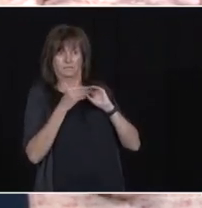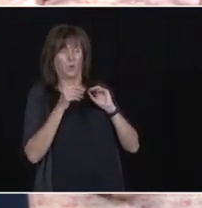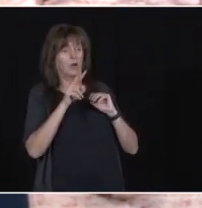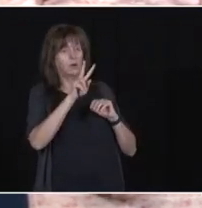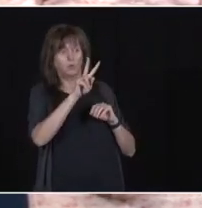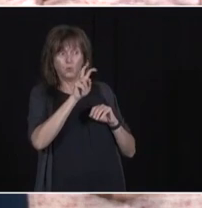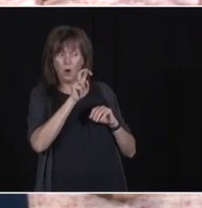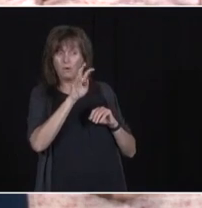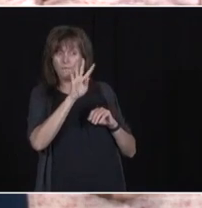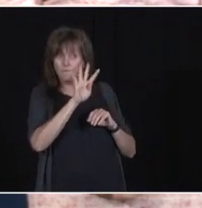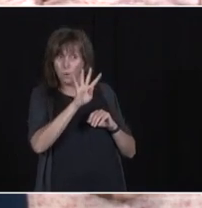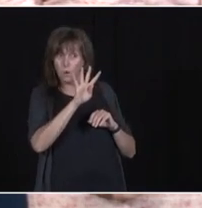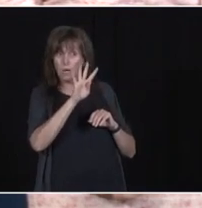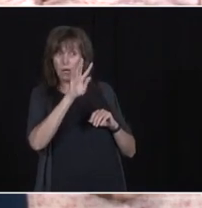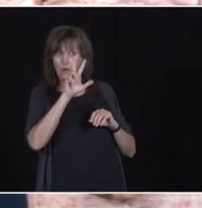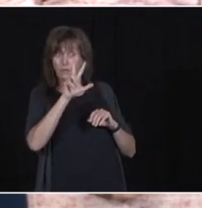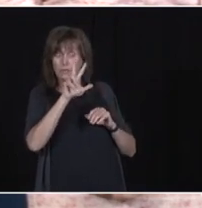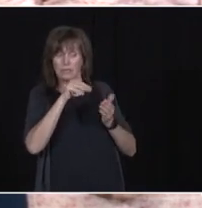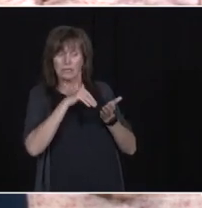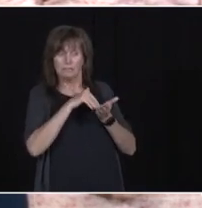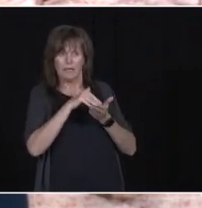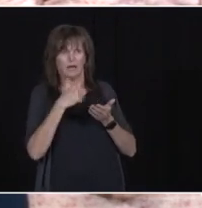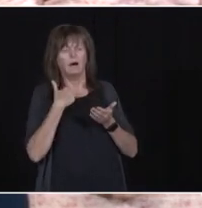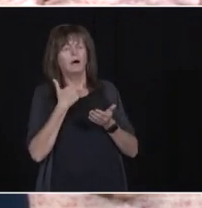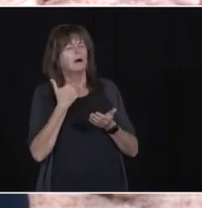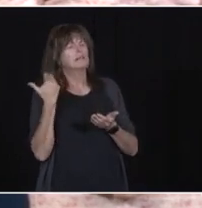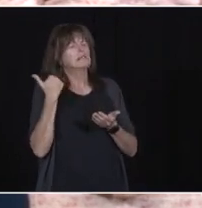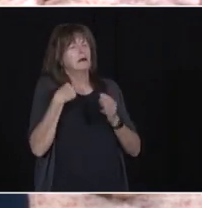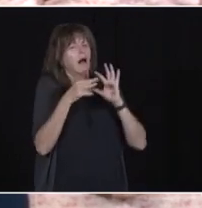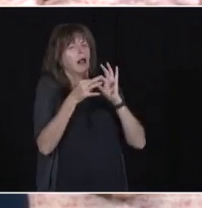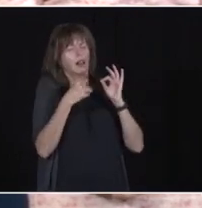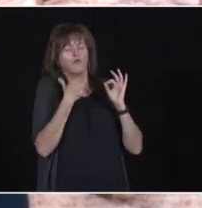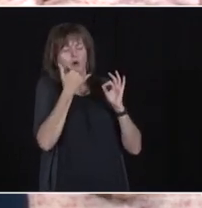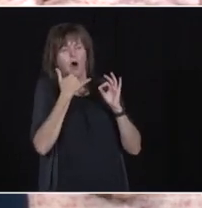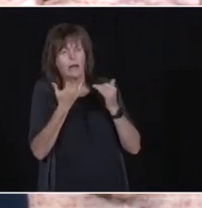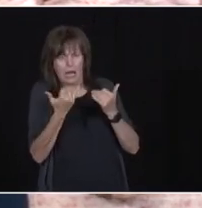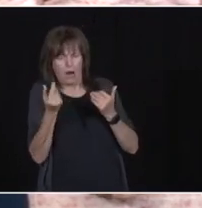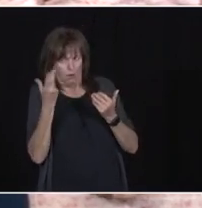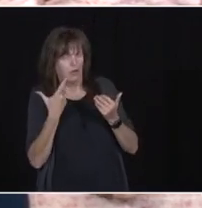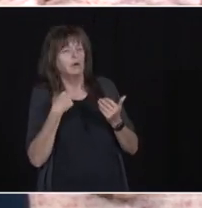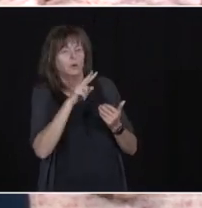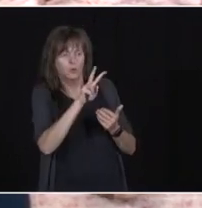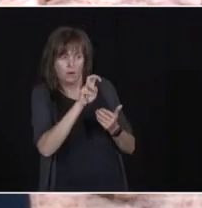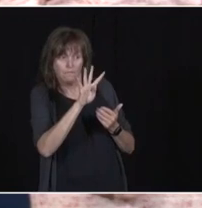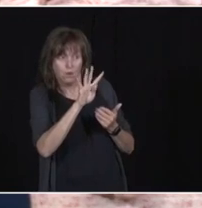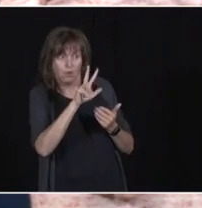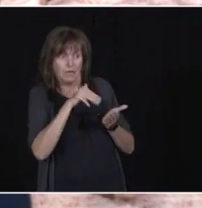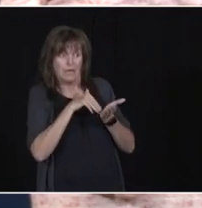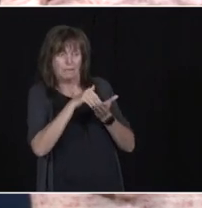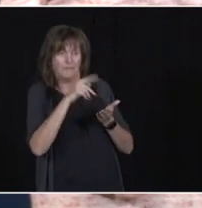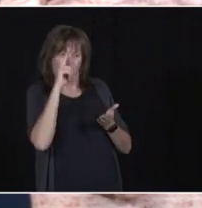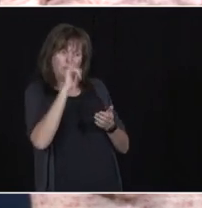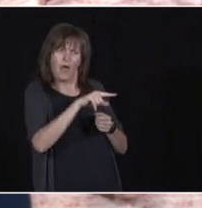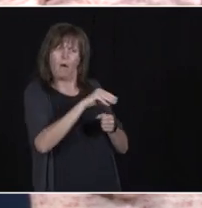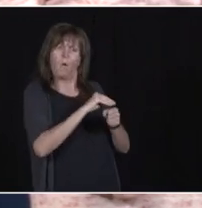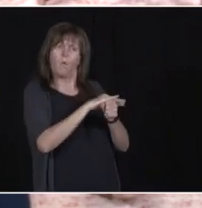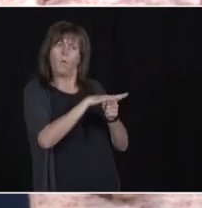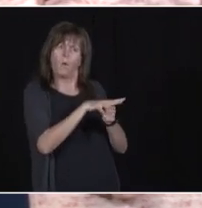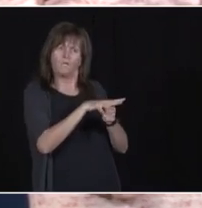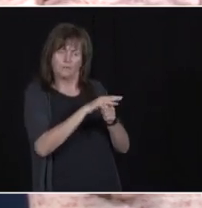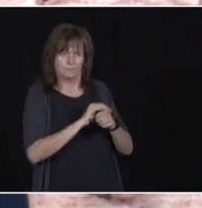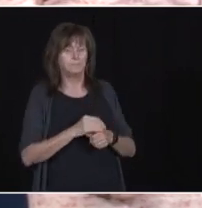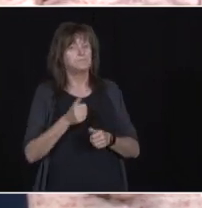Norfolk question, each chief medical officer has the authority under Section 22 of the Health Act to put in